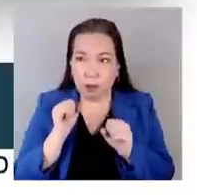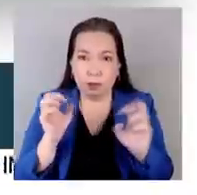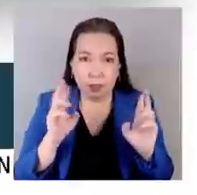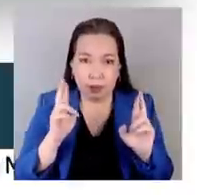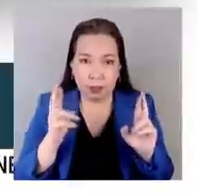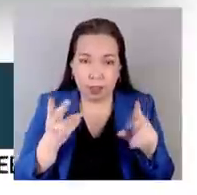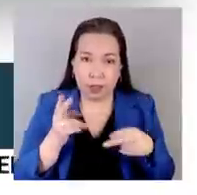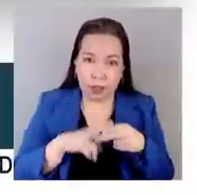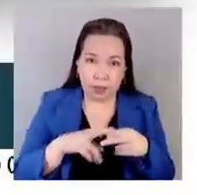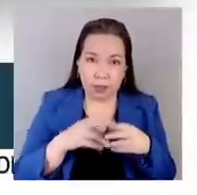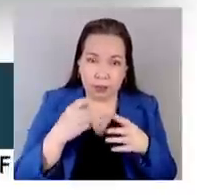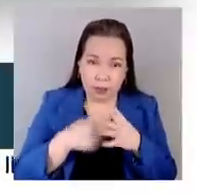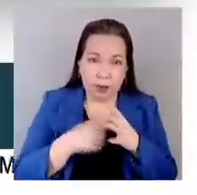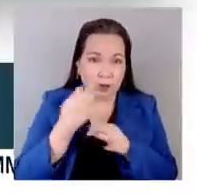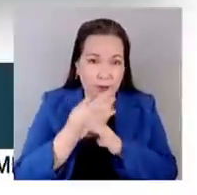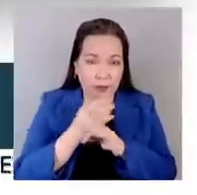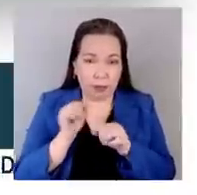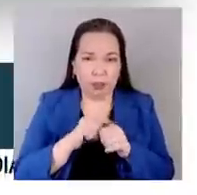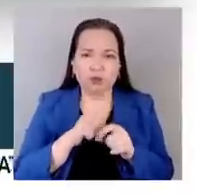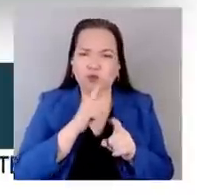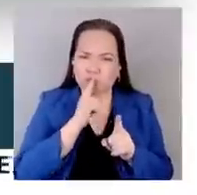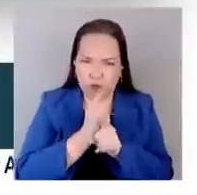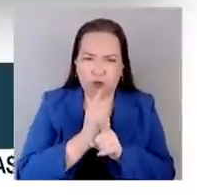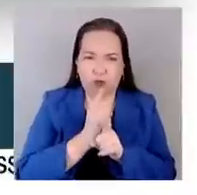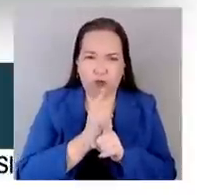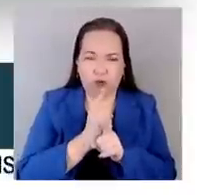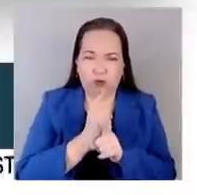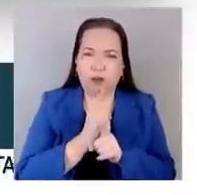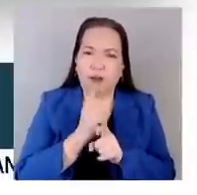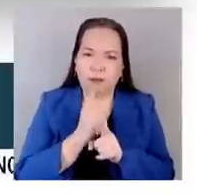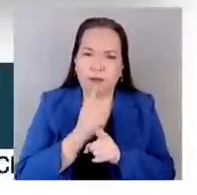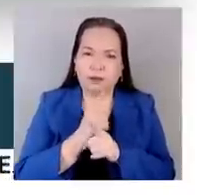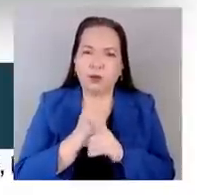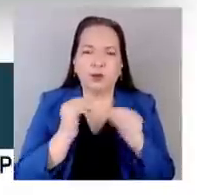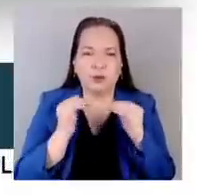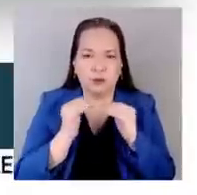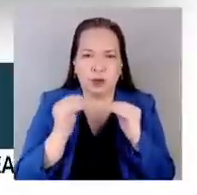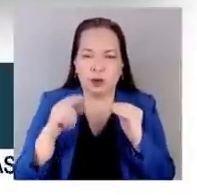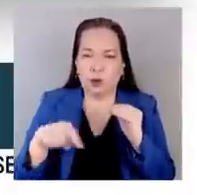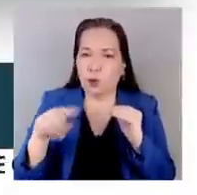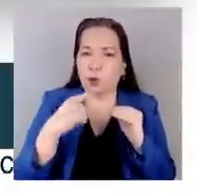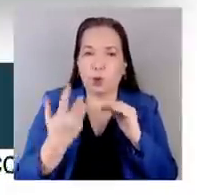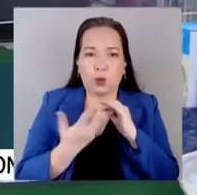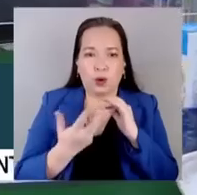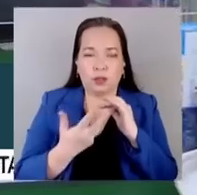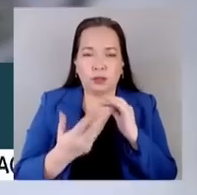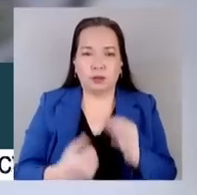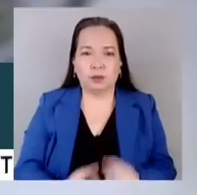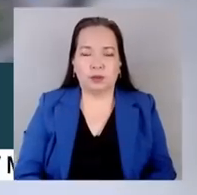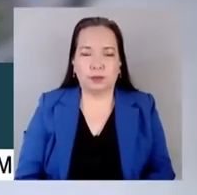para masigurado natin na magiging fair din naman sa consumer.